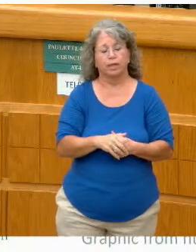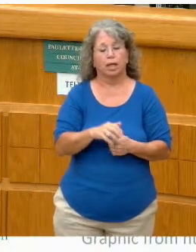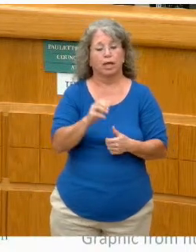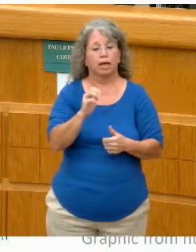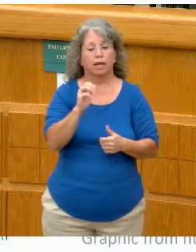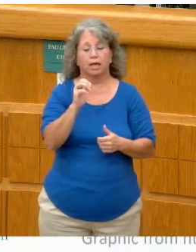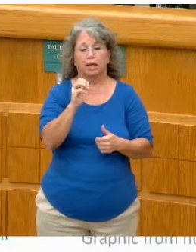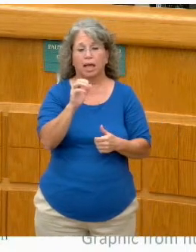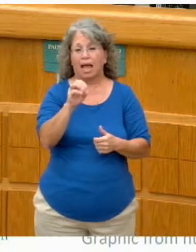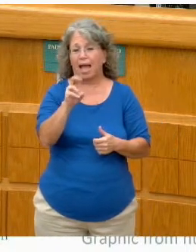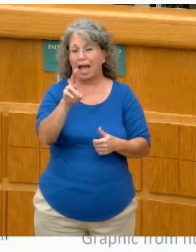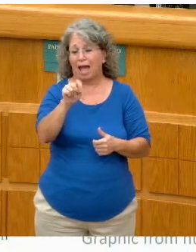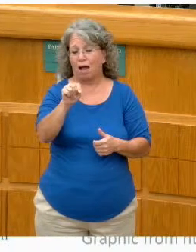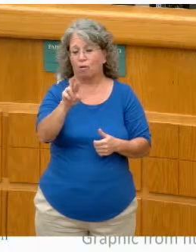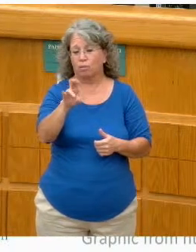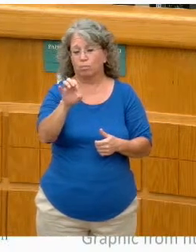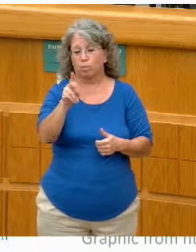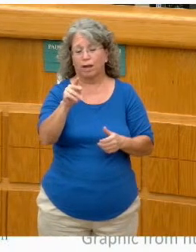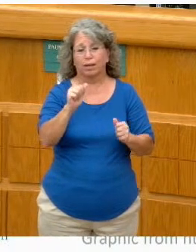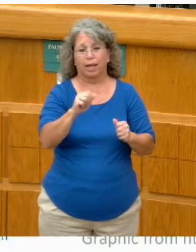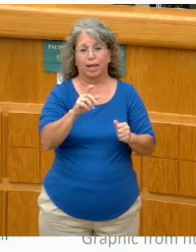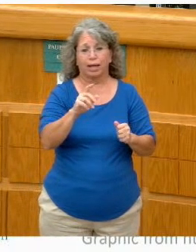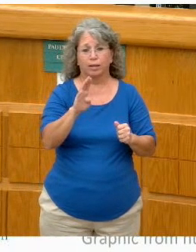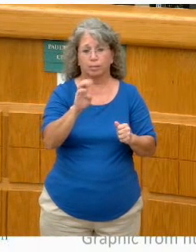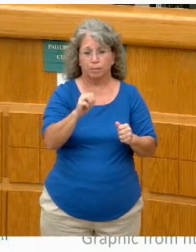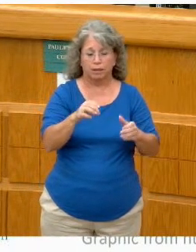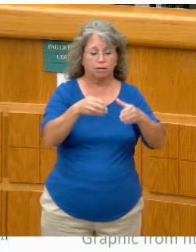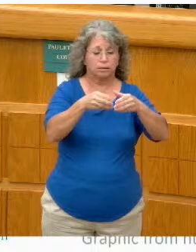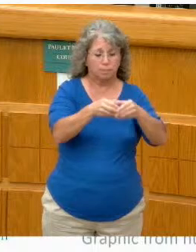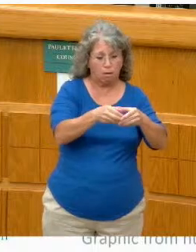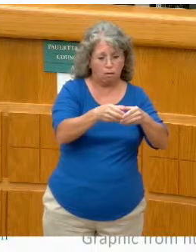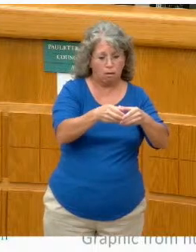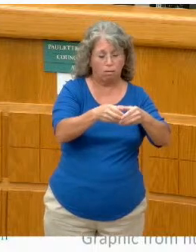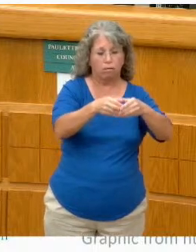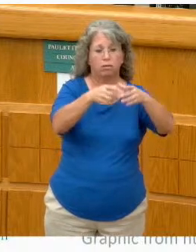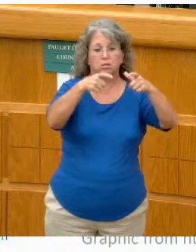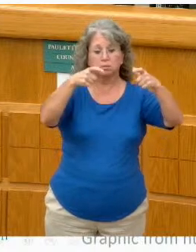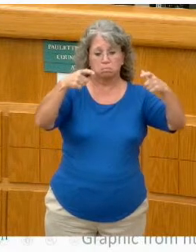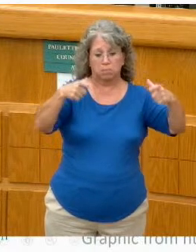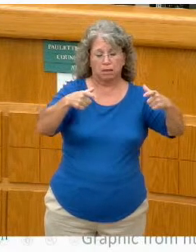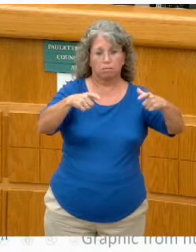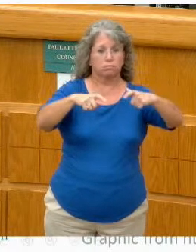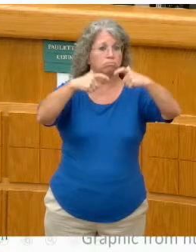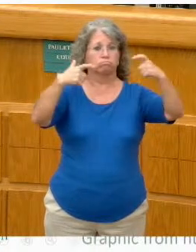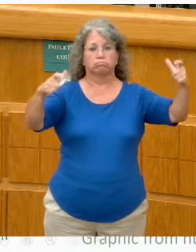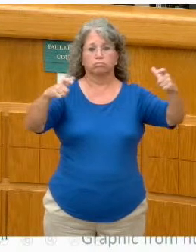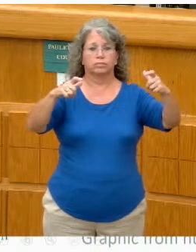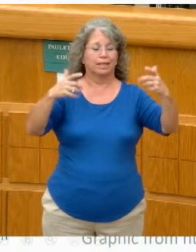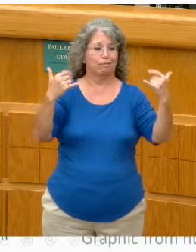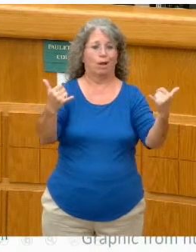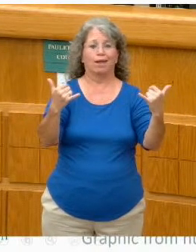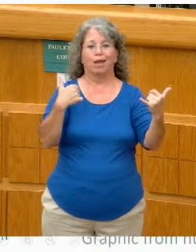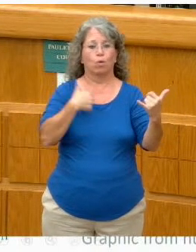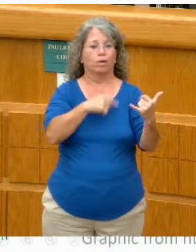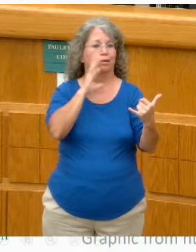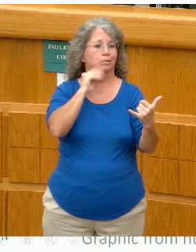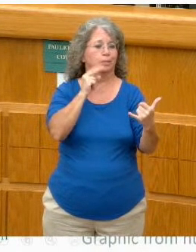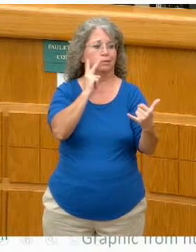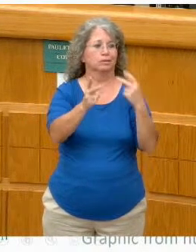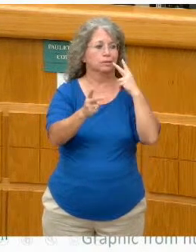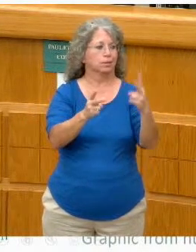in the middle of an outbreak in the whole world, the COVID-19 pandemic. The graphic that you're seeing shows how